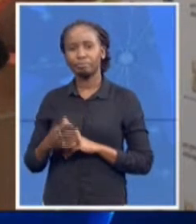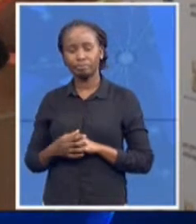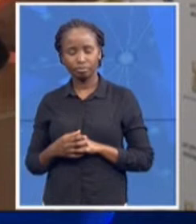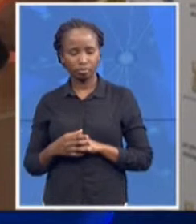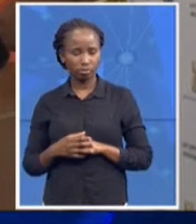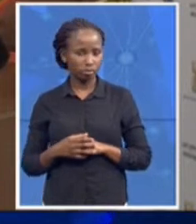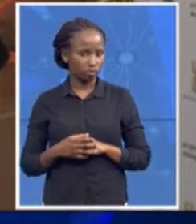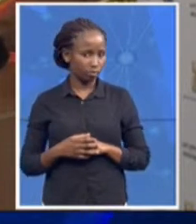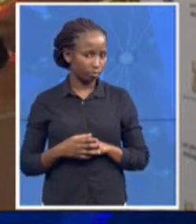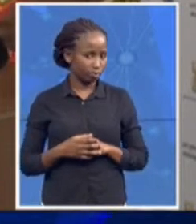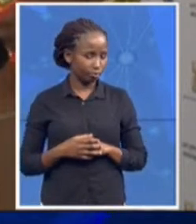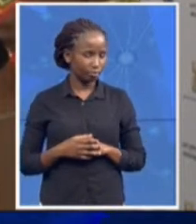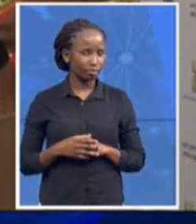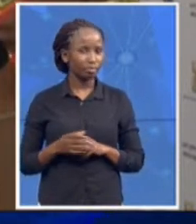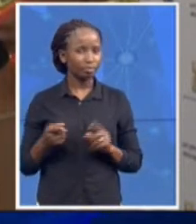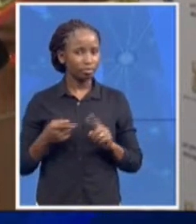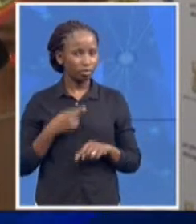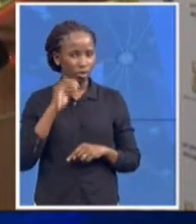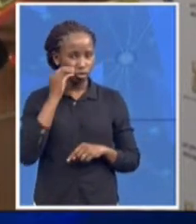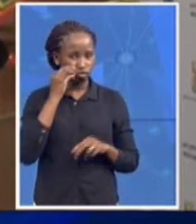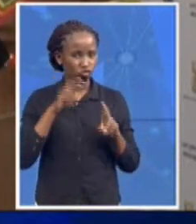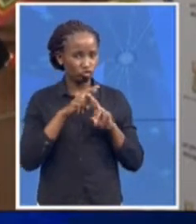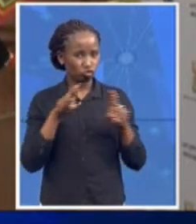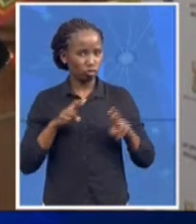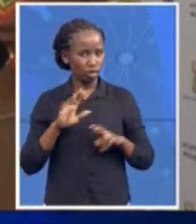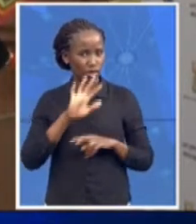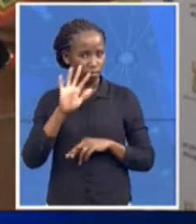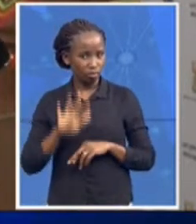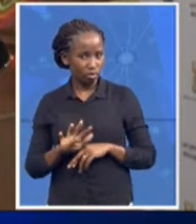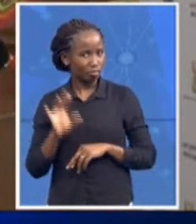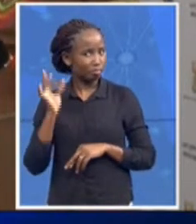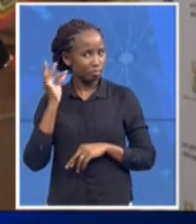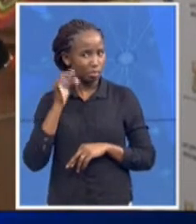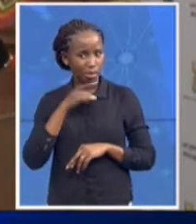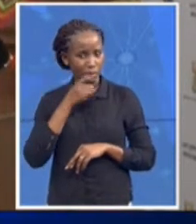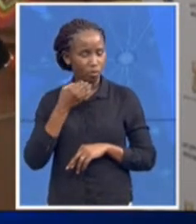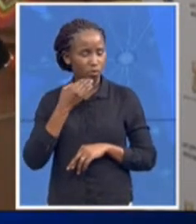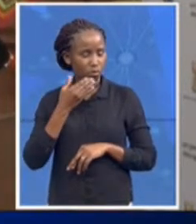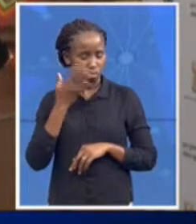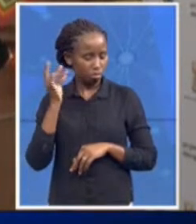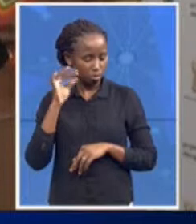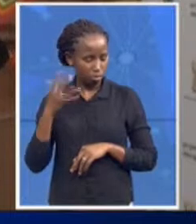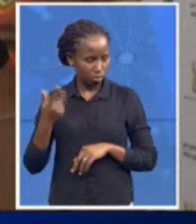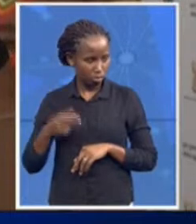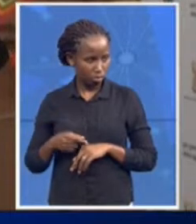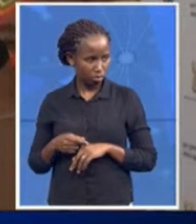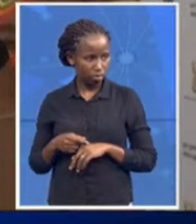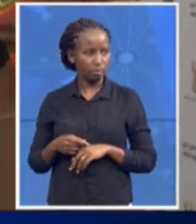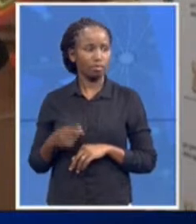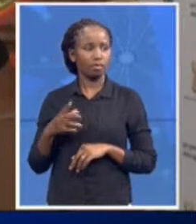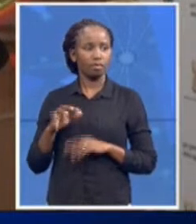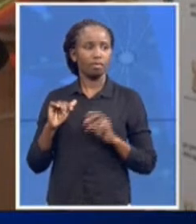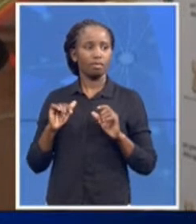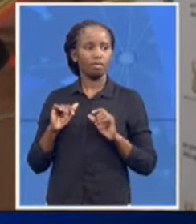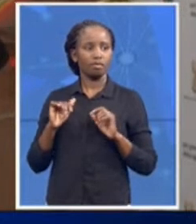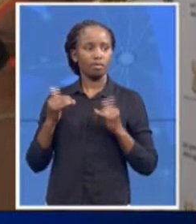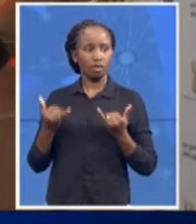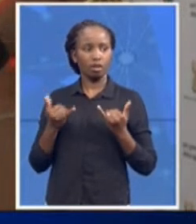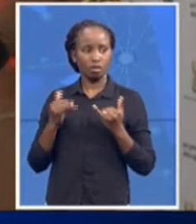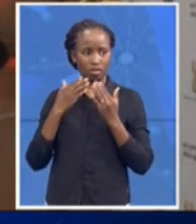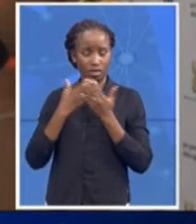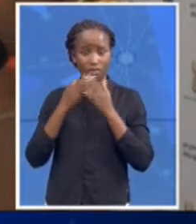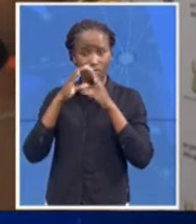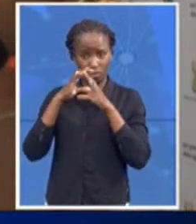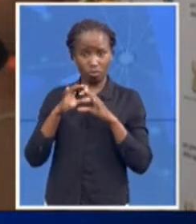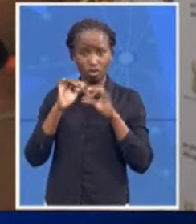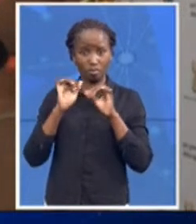around what you've just spoken about, but also a few questions around sports. I don't know if I can ask the sports questions as well. We're not here for